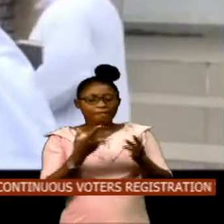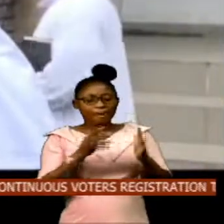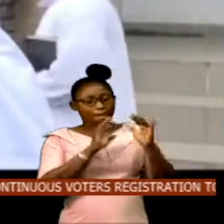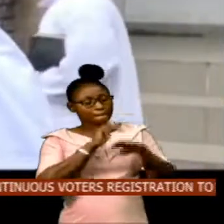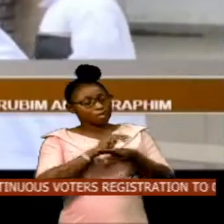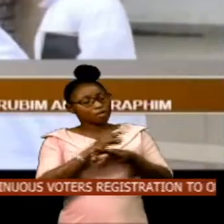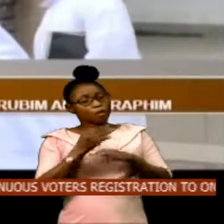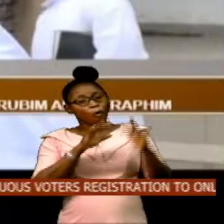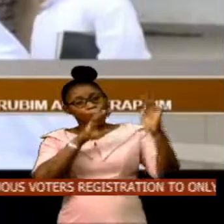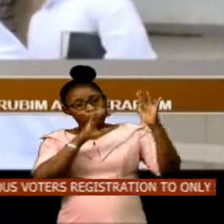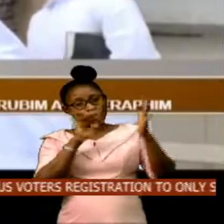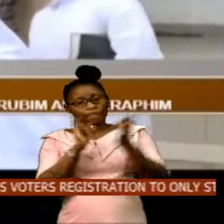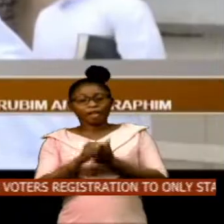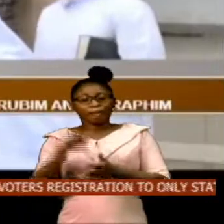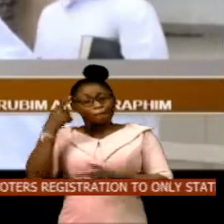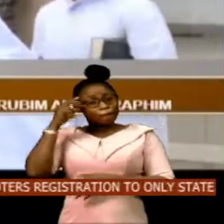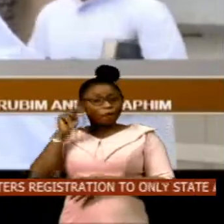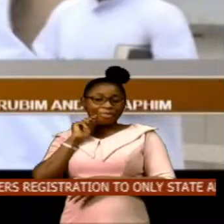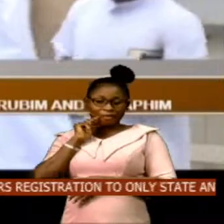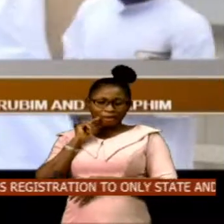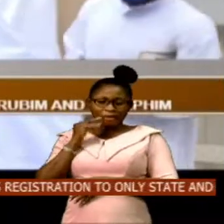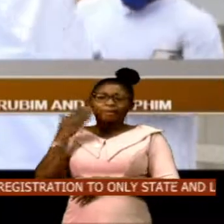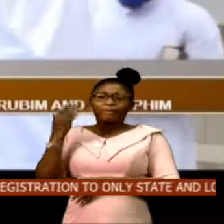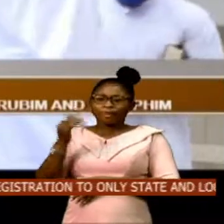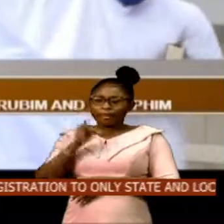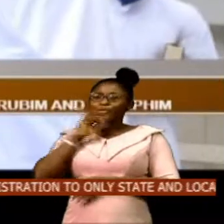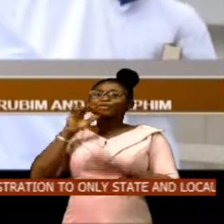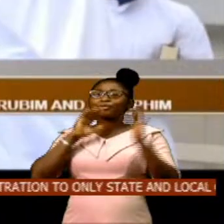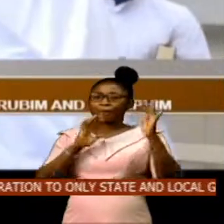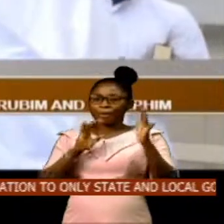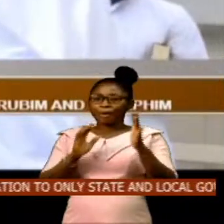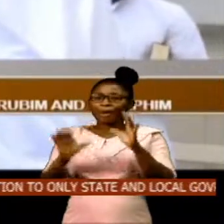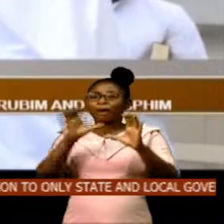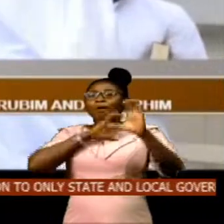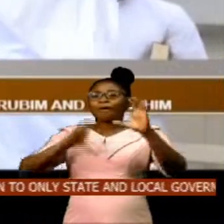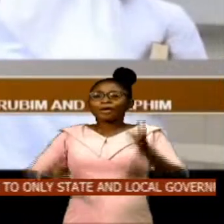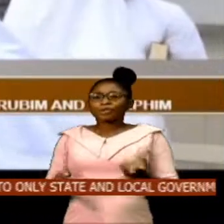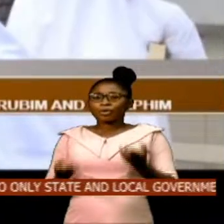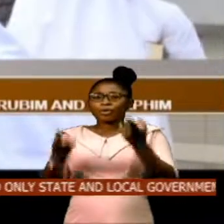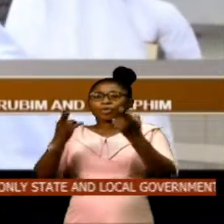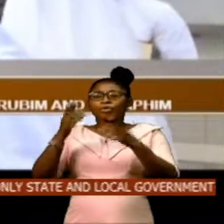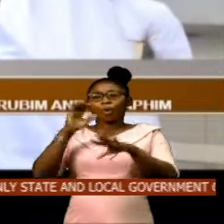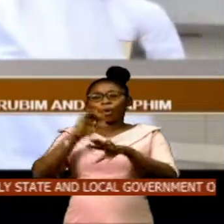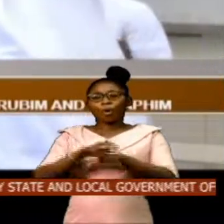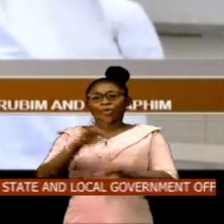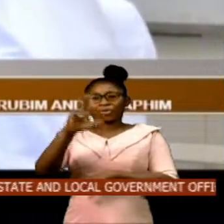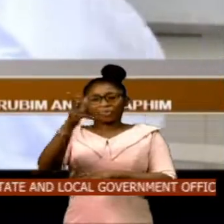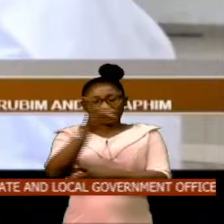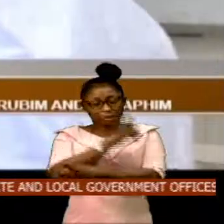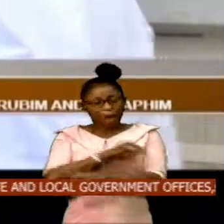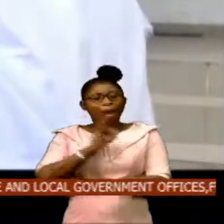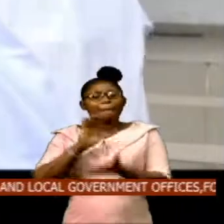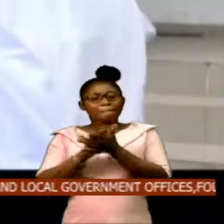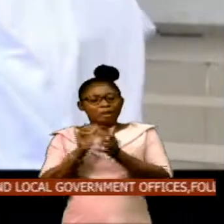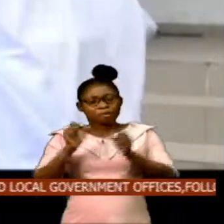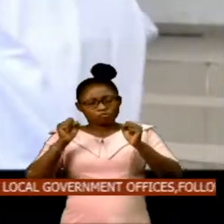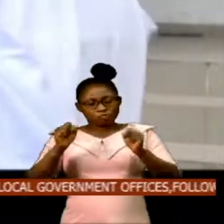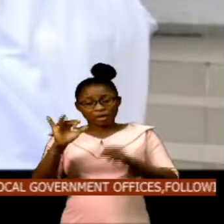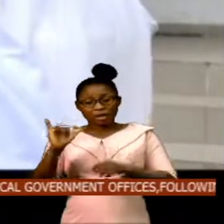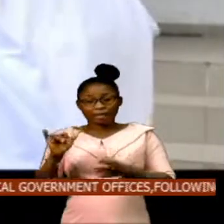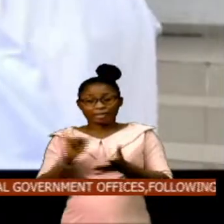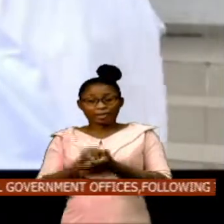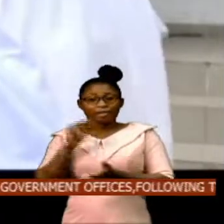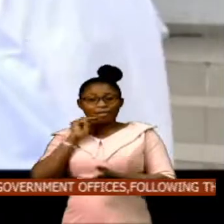hope that for Nigeria, there is hope. Christ rose on the third day, and I believe very strongly